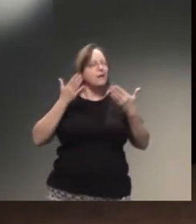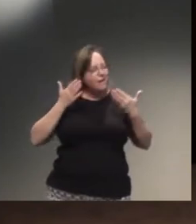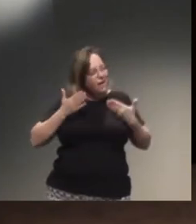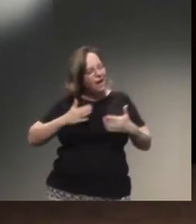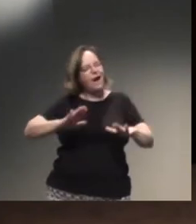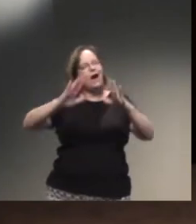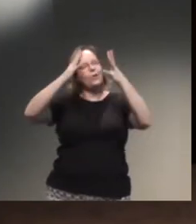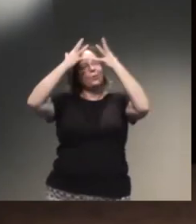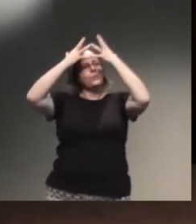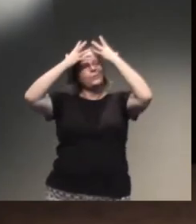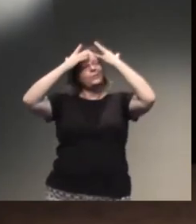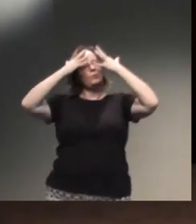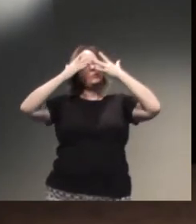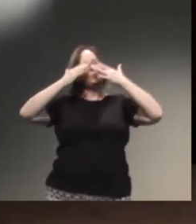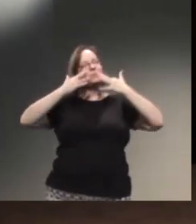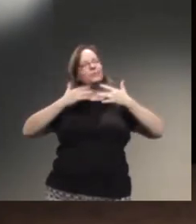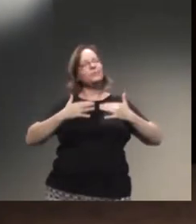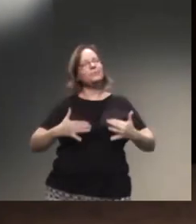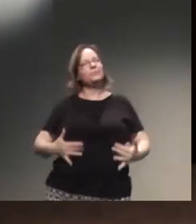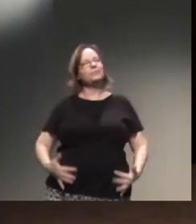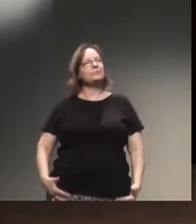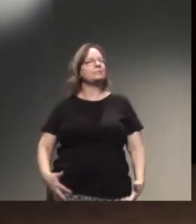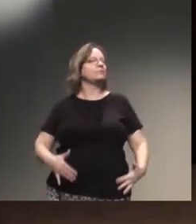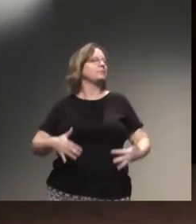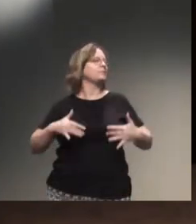in high definition.